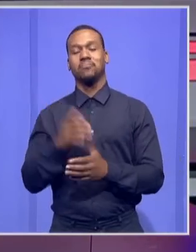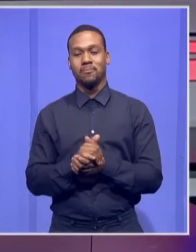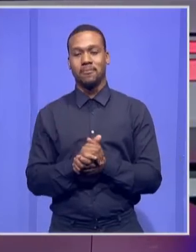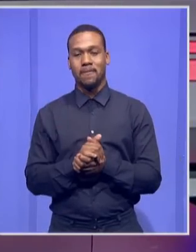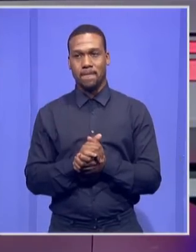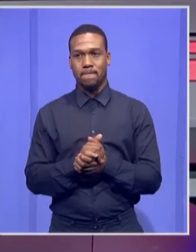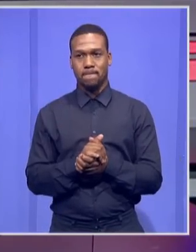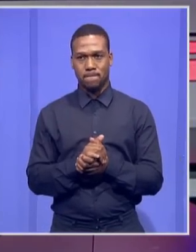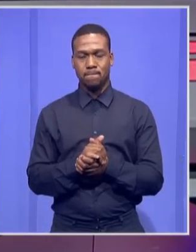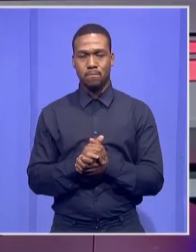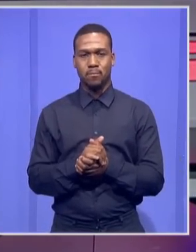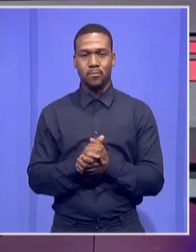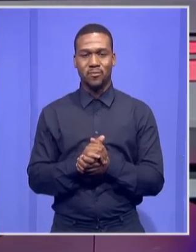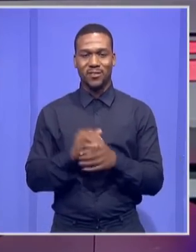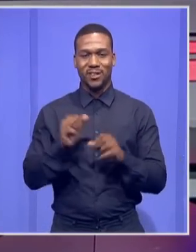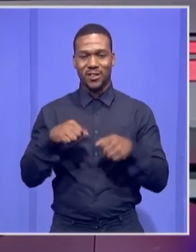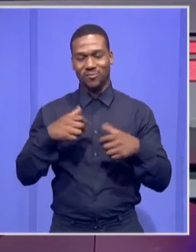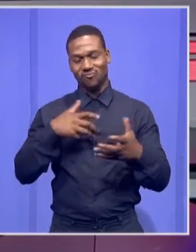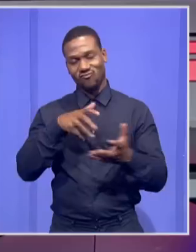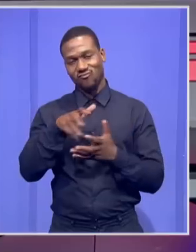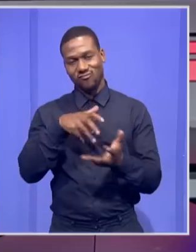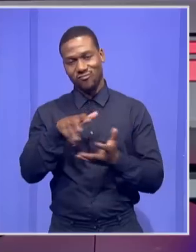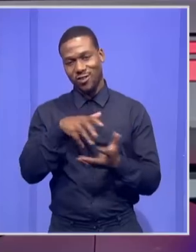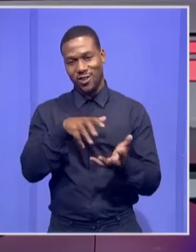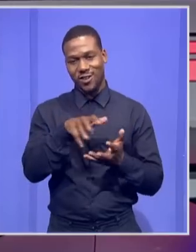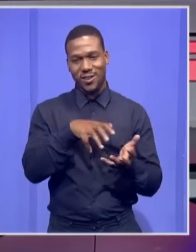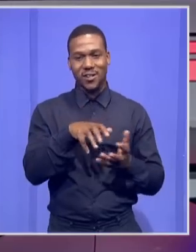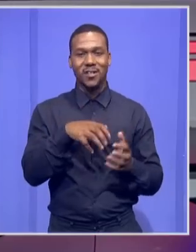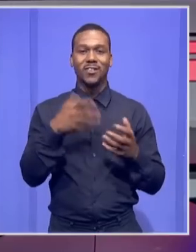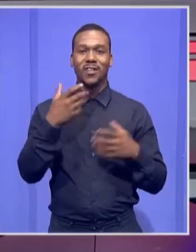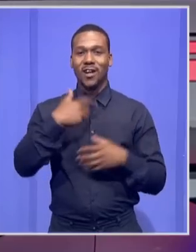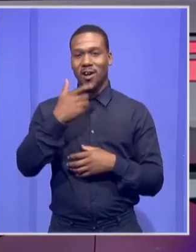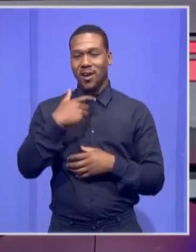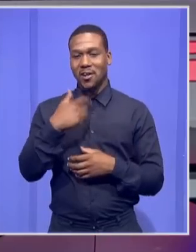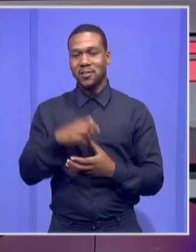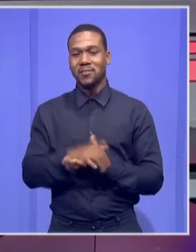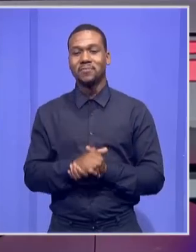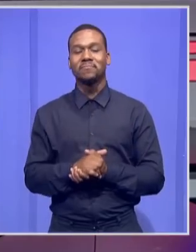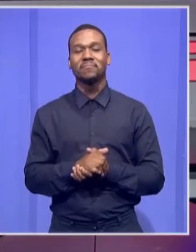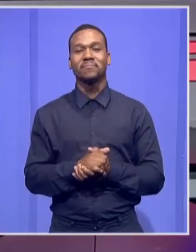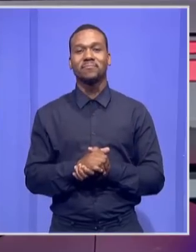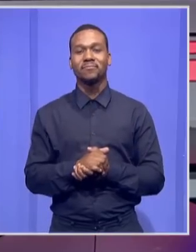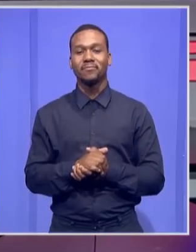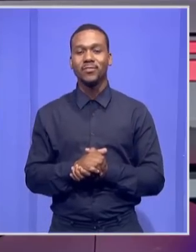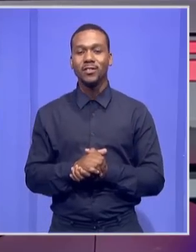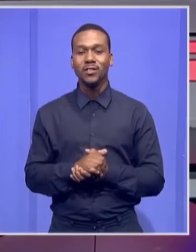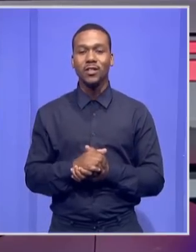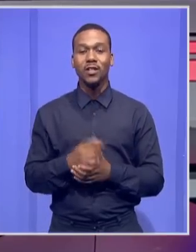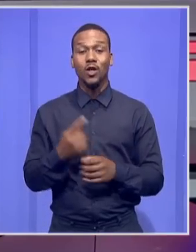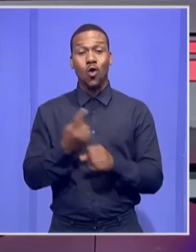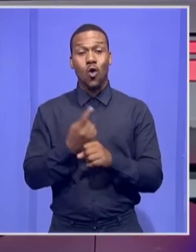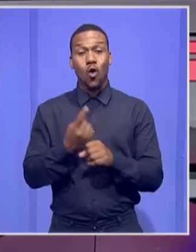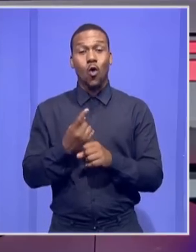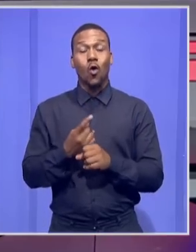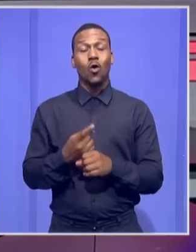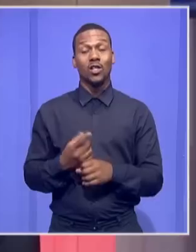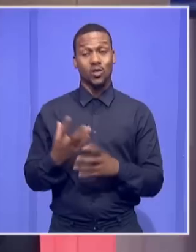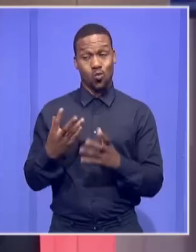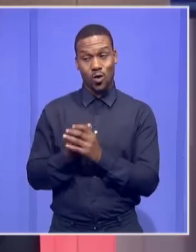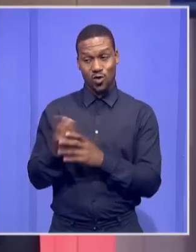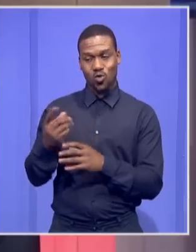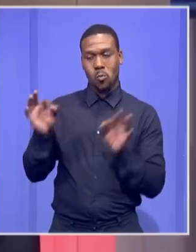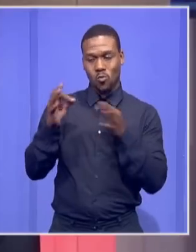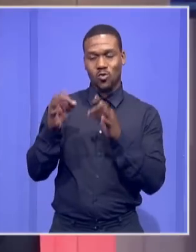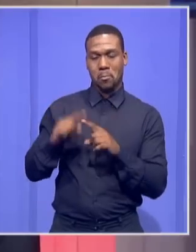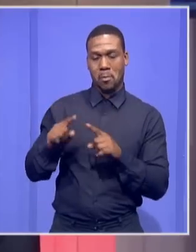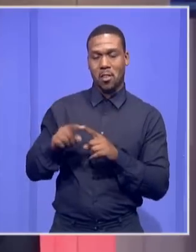bag. Yes. Eye of the Tiger. That's going to be your new national anthem. Your new anthem. Whenever we have Sophie walking in, we'll play the Eye of the Tiger. But we did see her. We